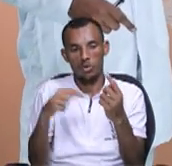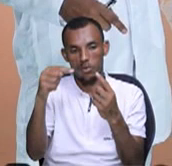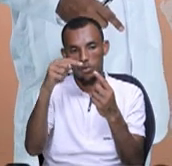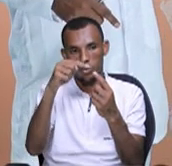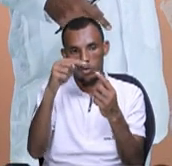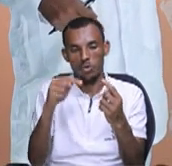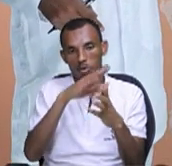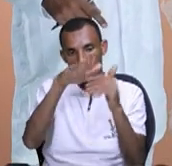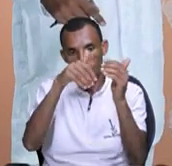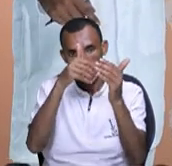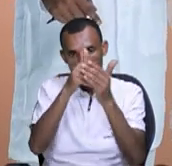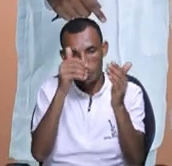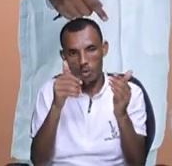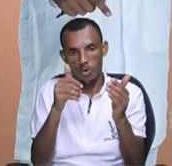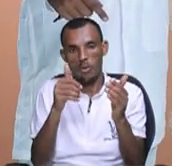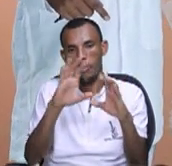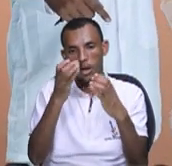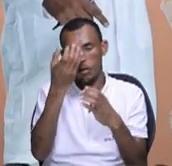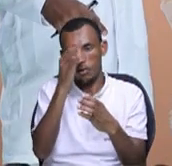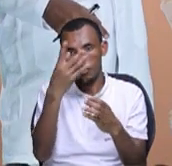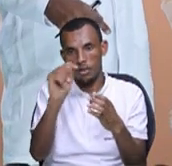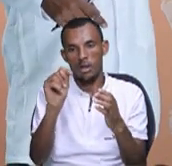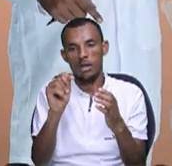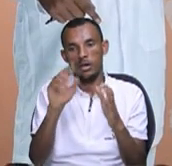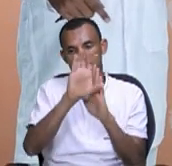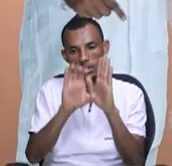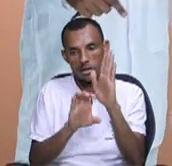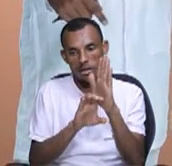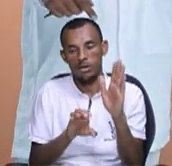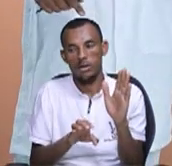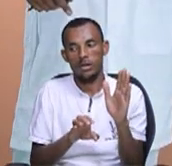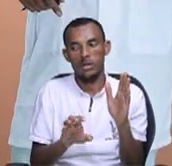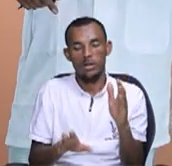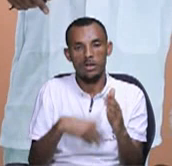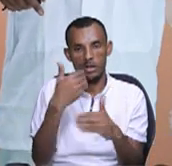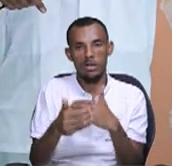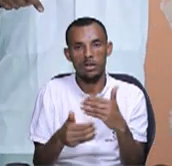to all part of the chapter. The